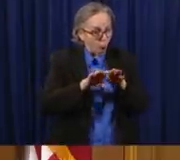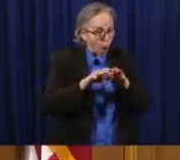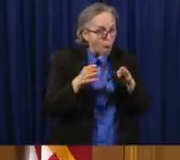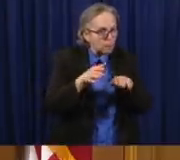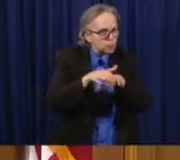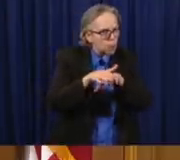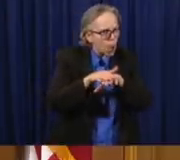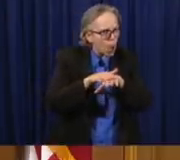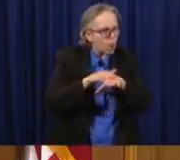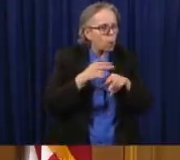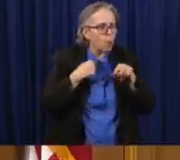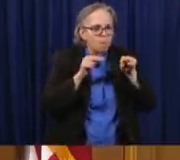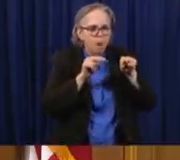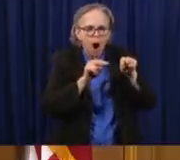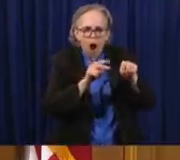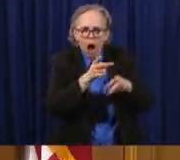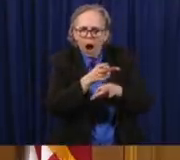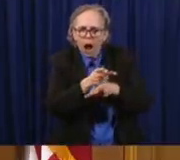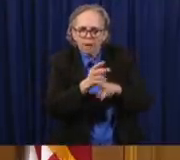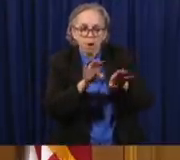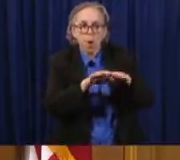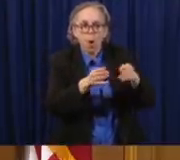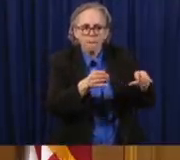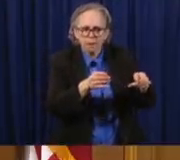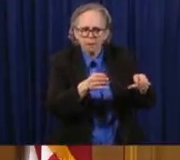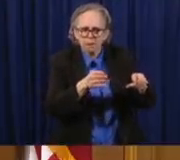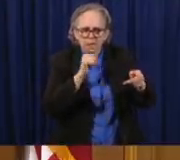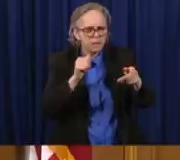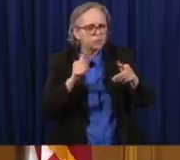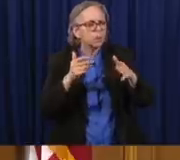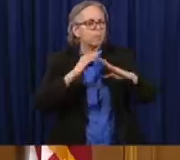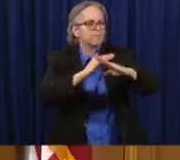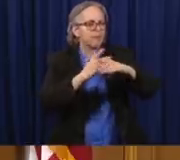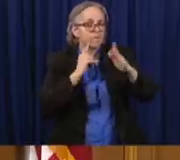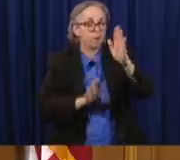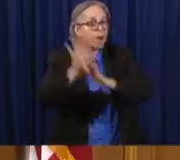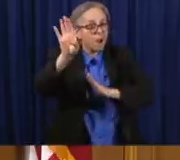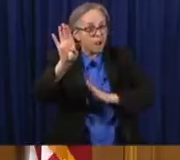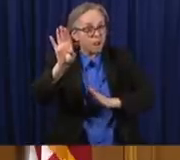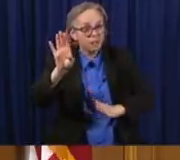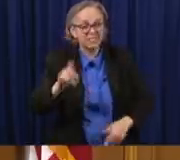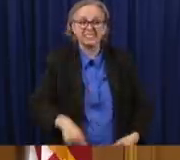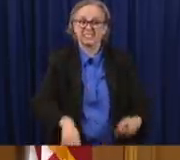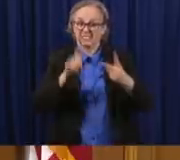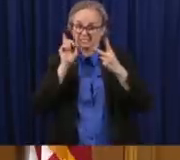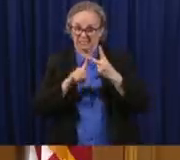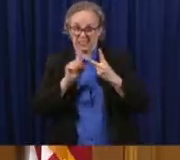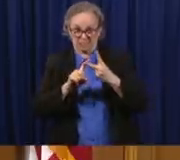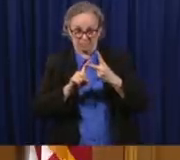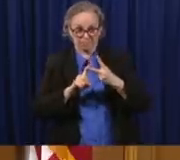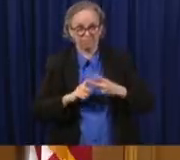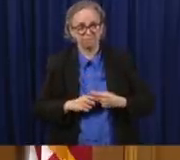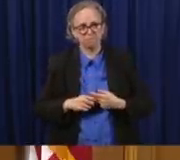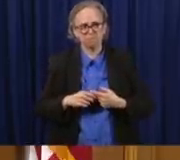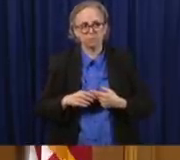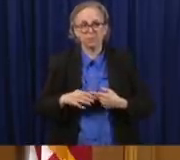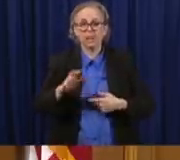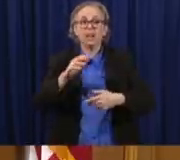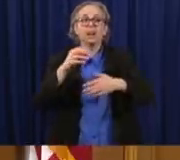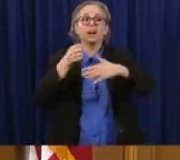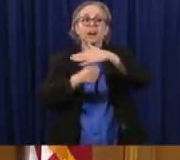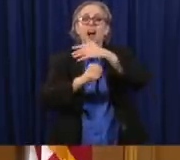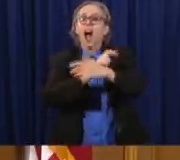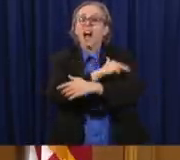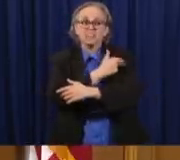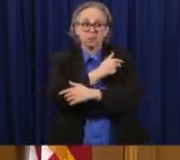that does not happen. Second, we're going to keep an eye on the hospital admissions. They go hand in